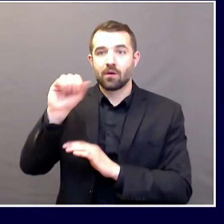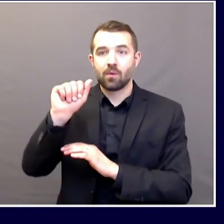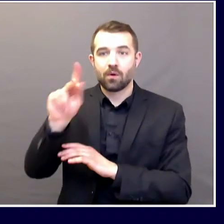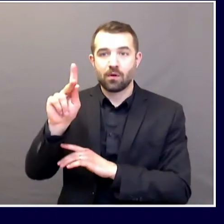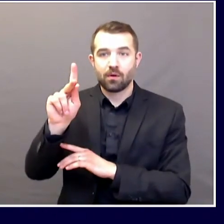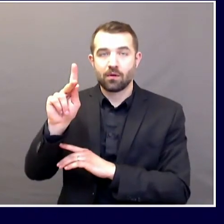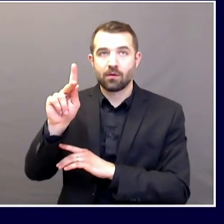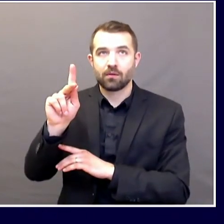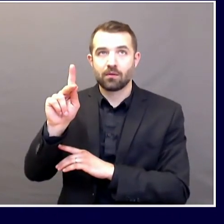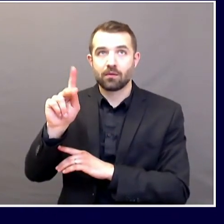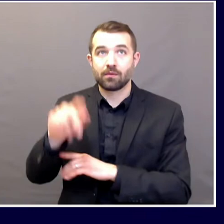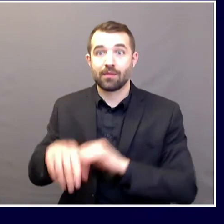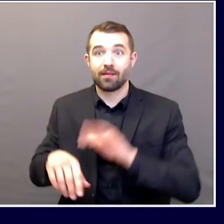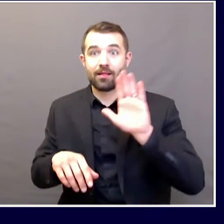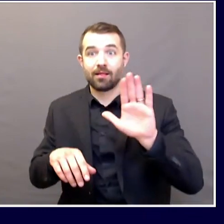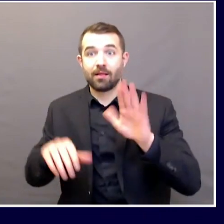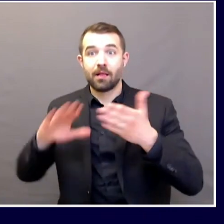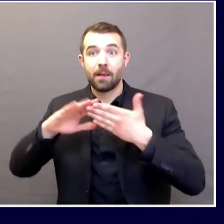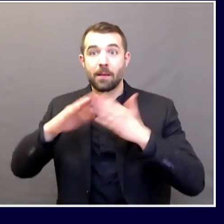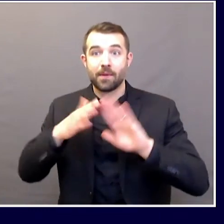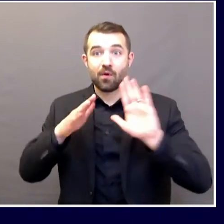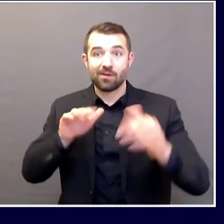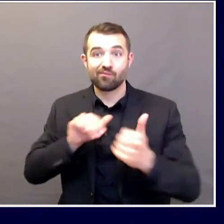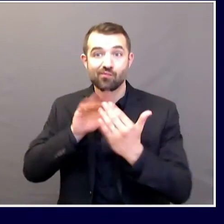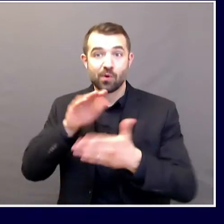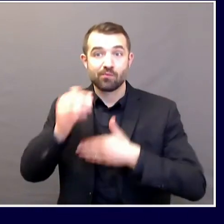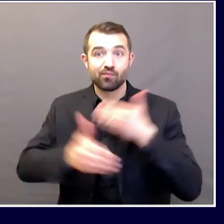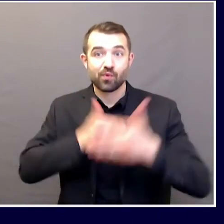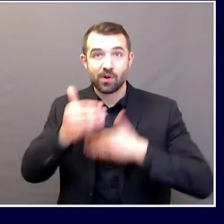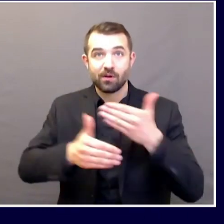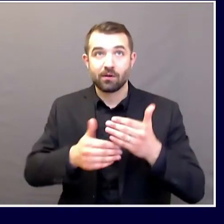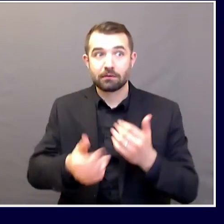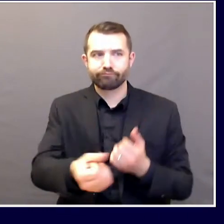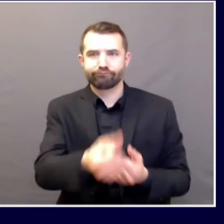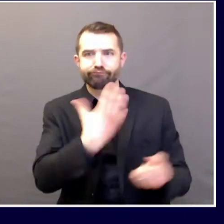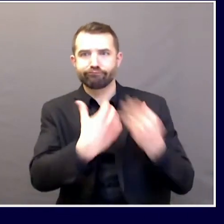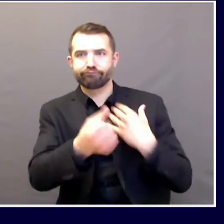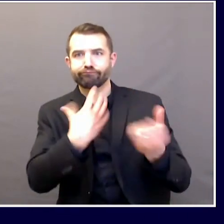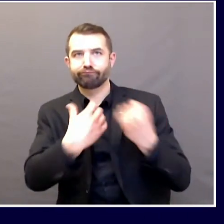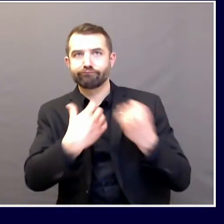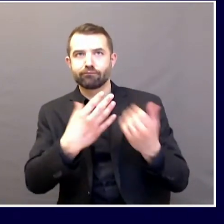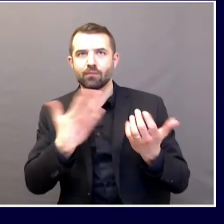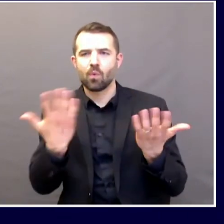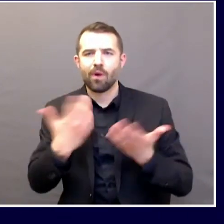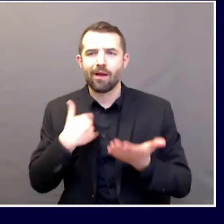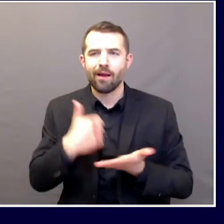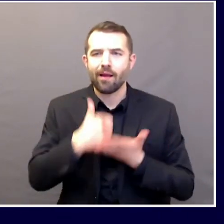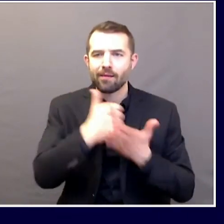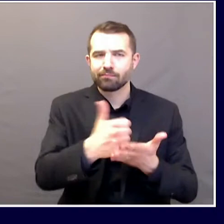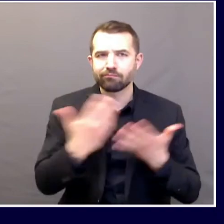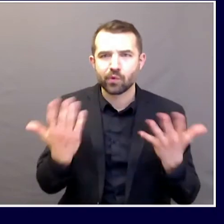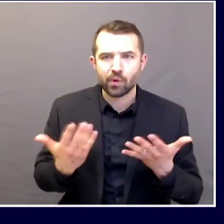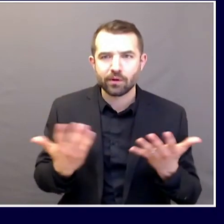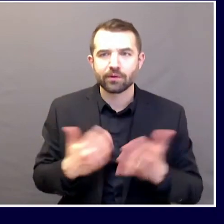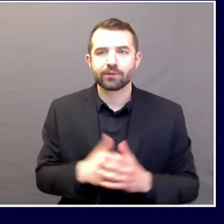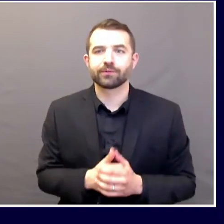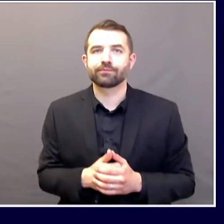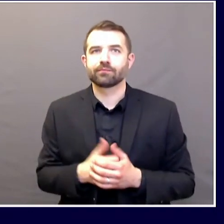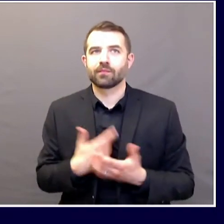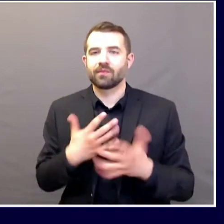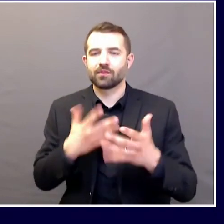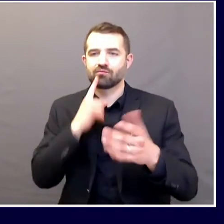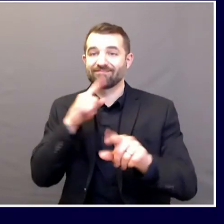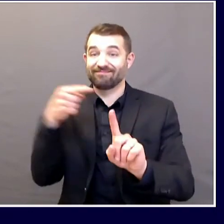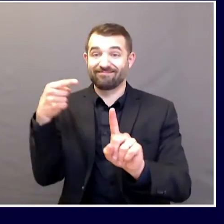and he noted that there were some factors that were helpful. One was a high degree of trust among members of the